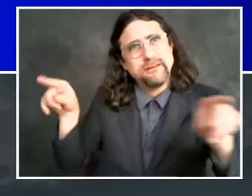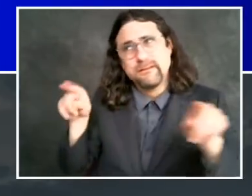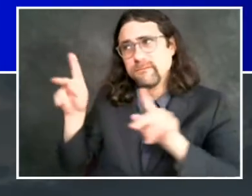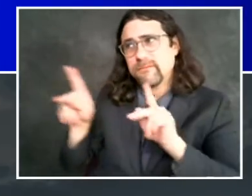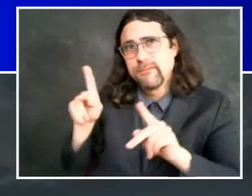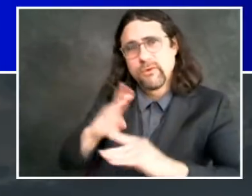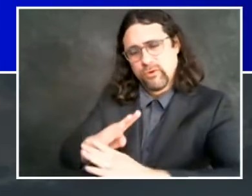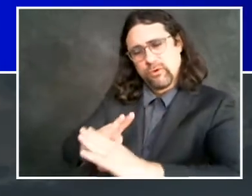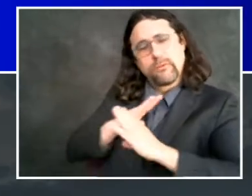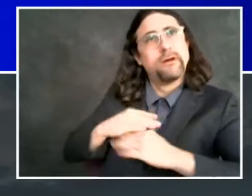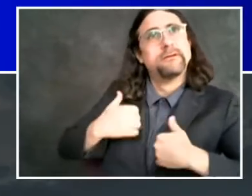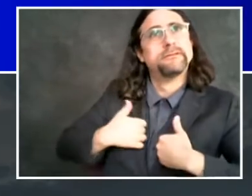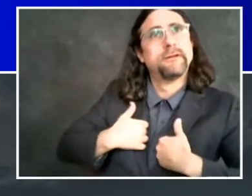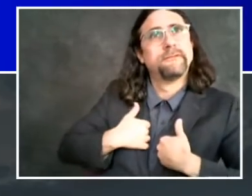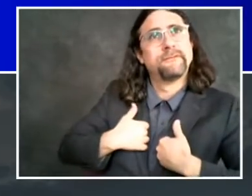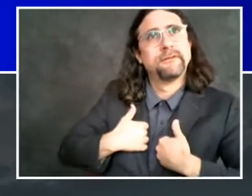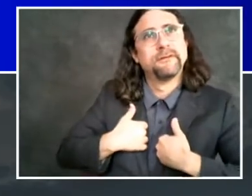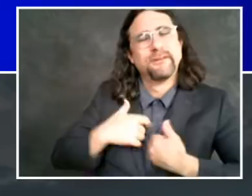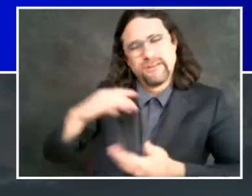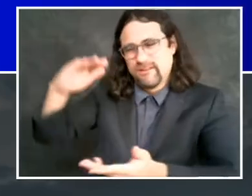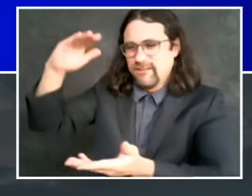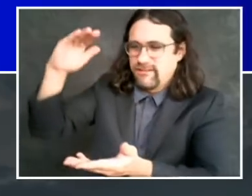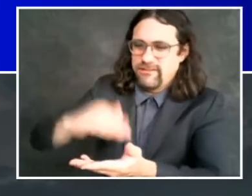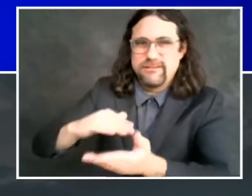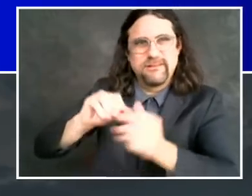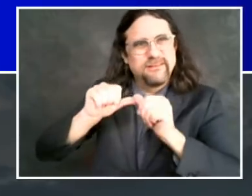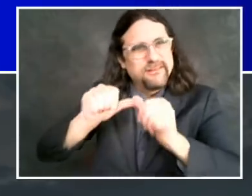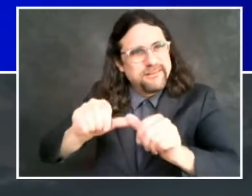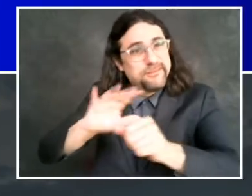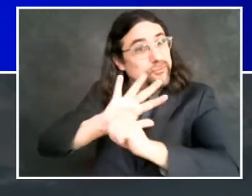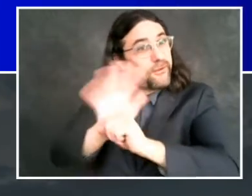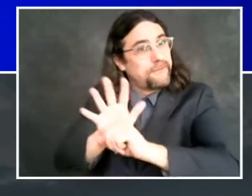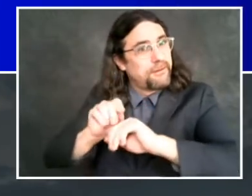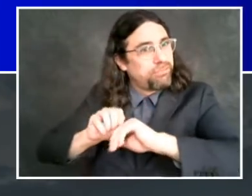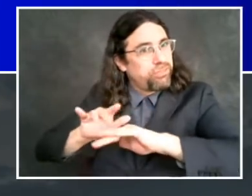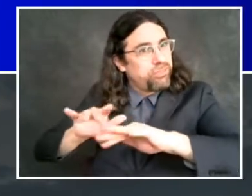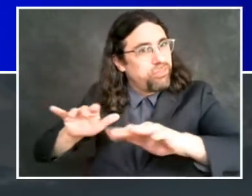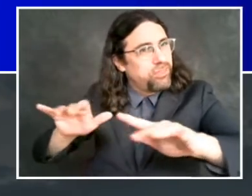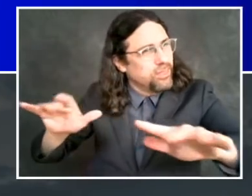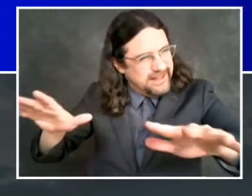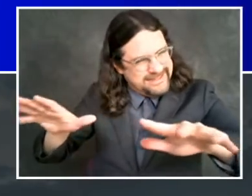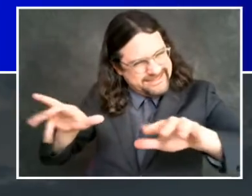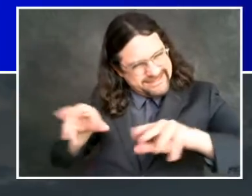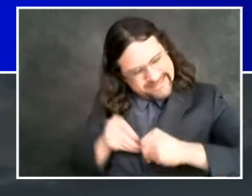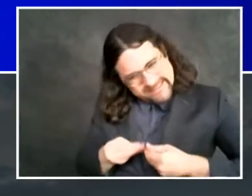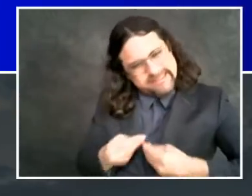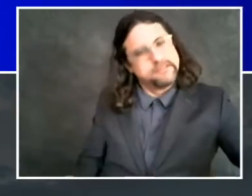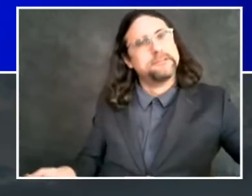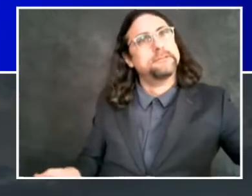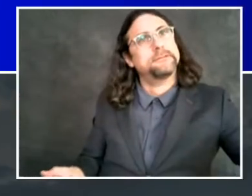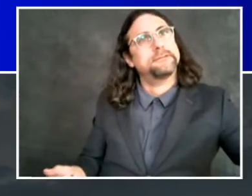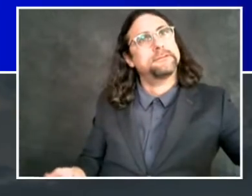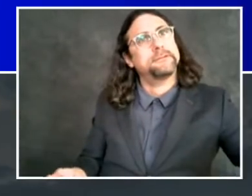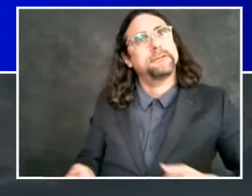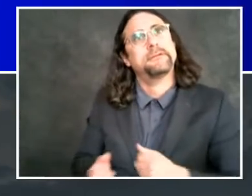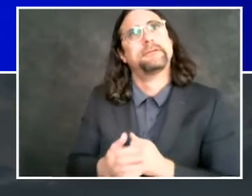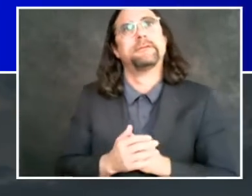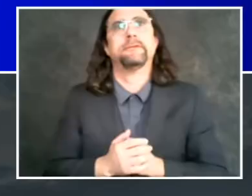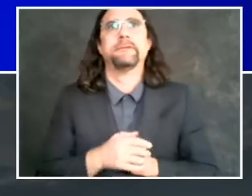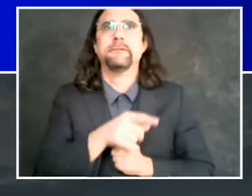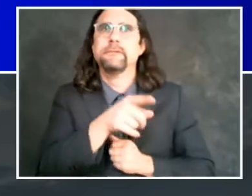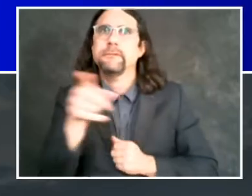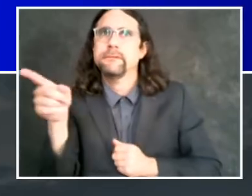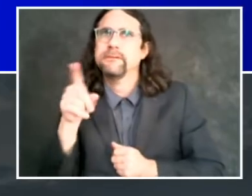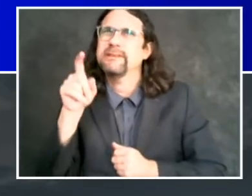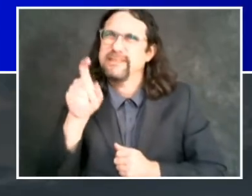So, you need to do that. And if you don't do that, you're actually putting people at risk. And if you don't